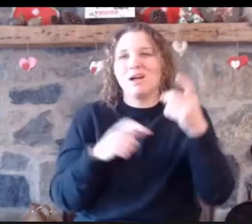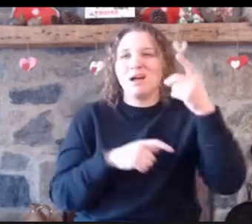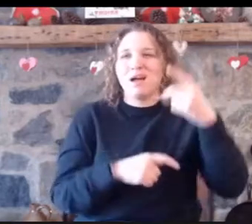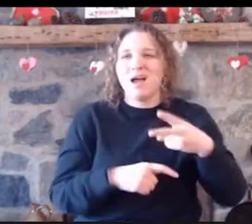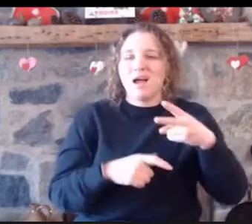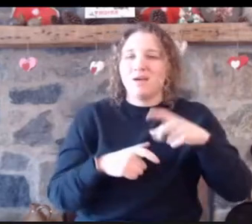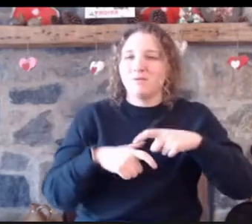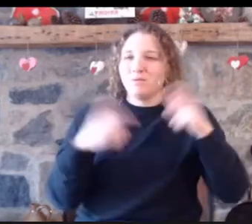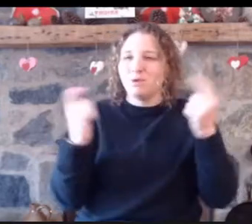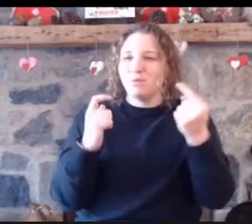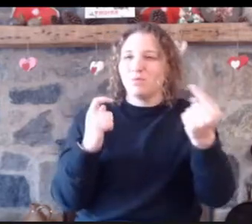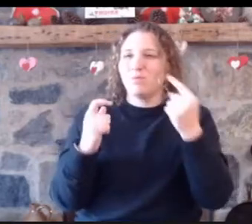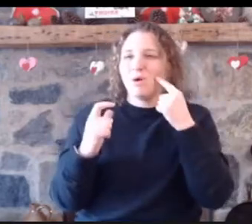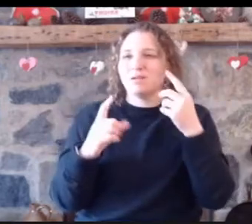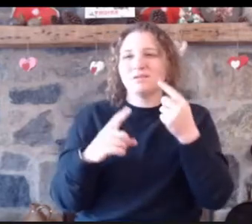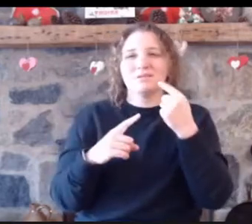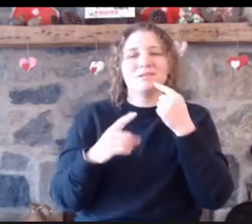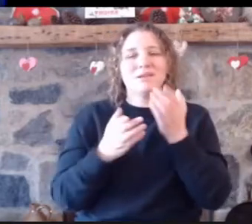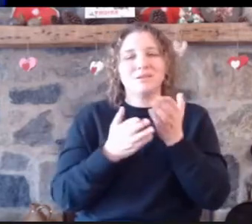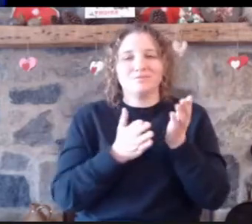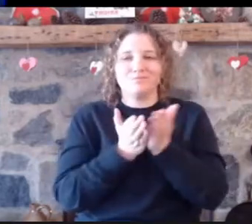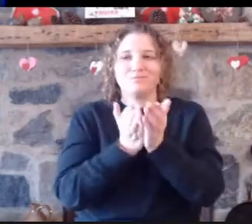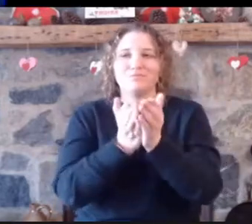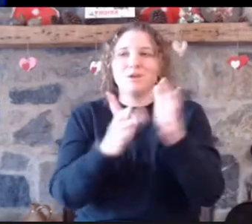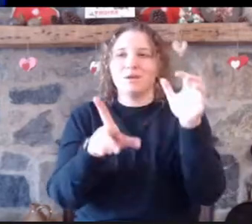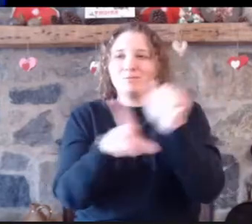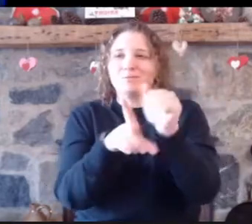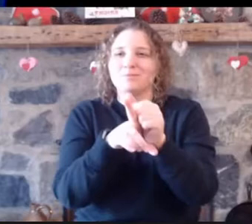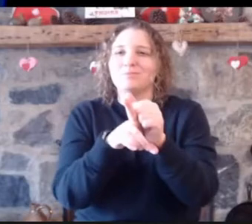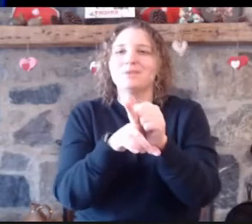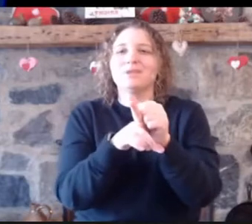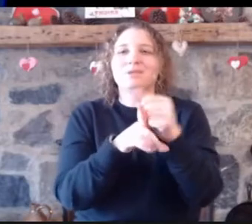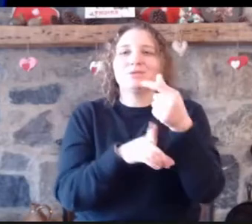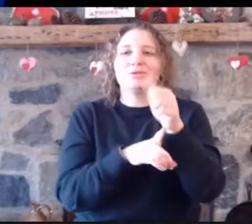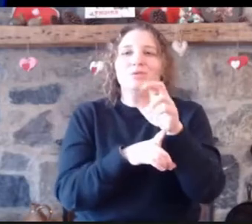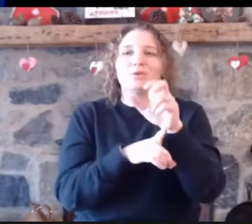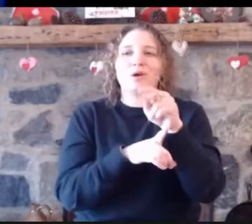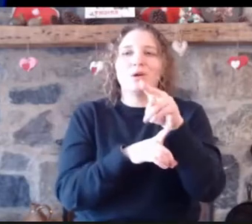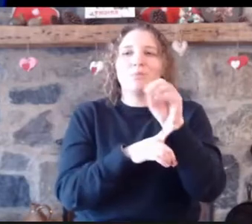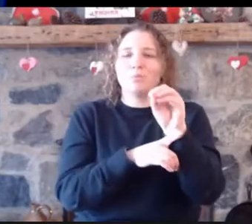of the beast that attacked the racing yacht Geronimo.